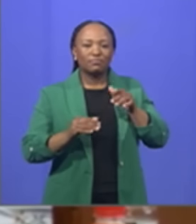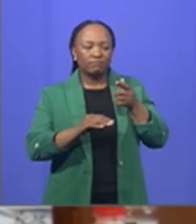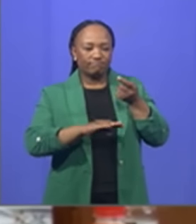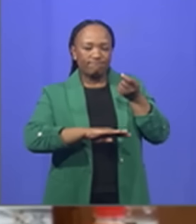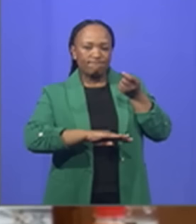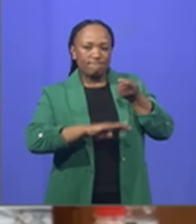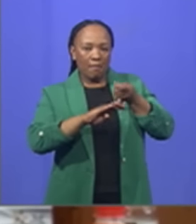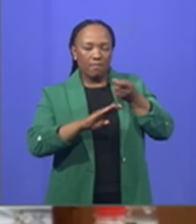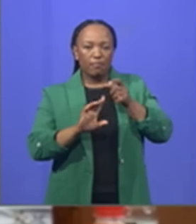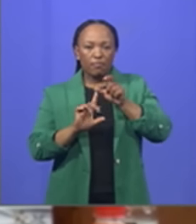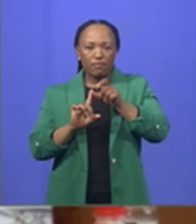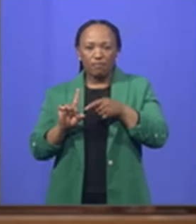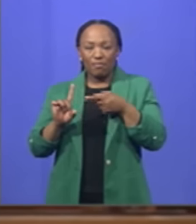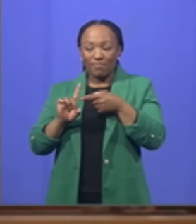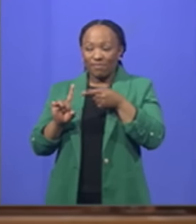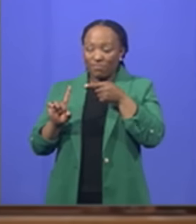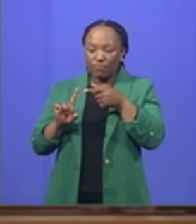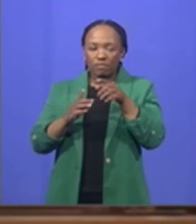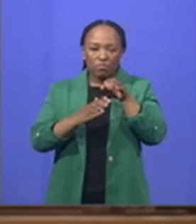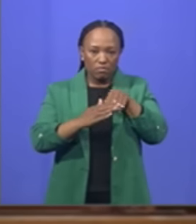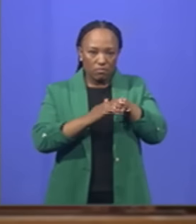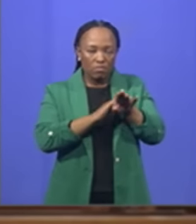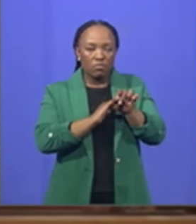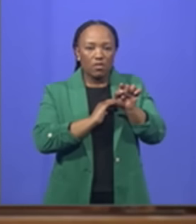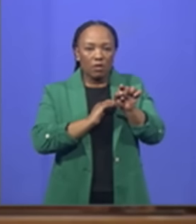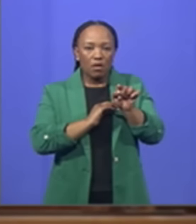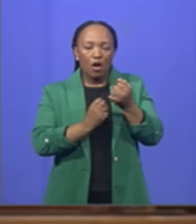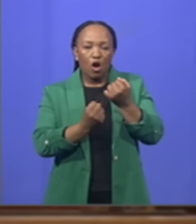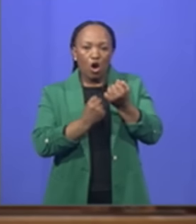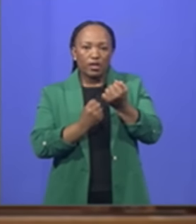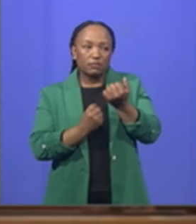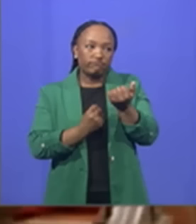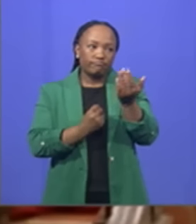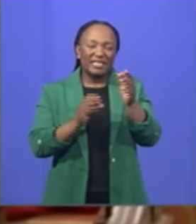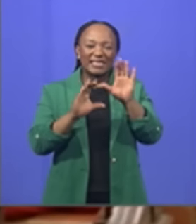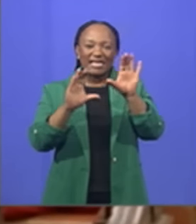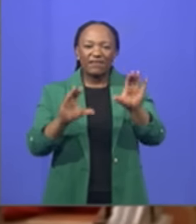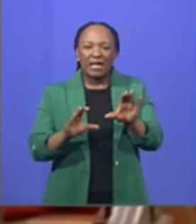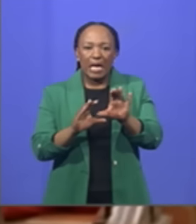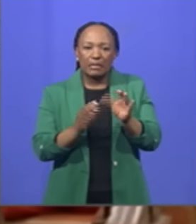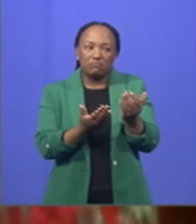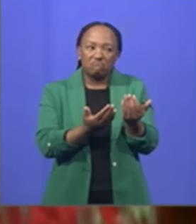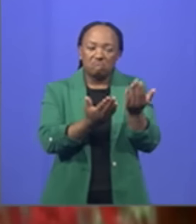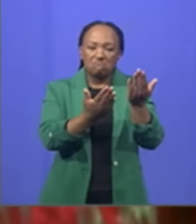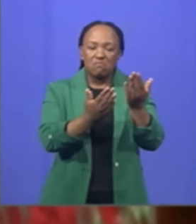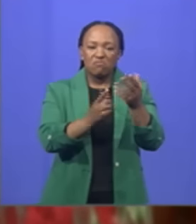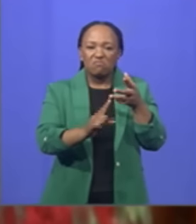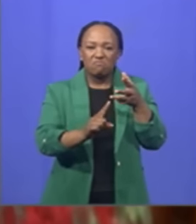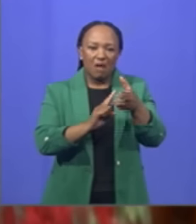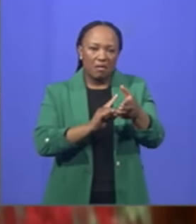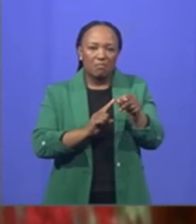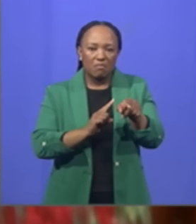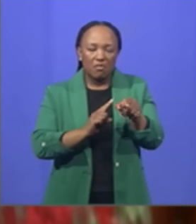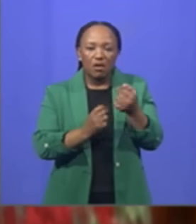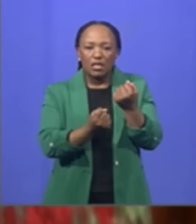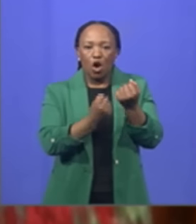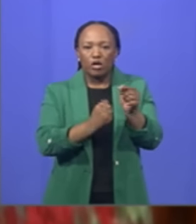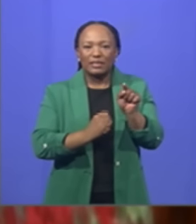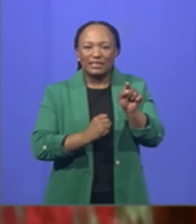Mkhwebana gore a iponagatše le go nea mongwadiši wa kgorotsheko certificate sa gagwe sa go ba moemedi wa semolao pele ga